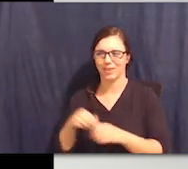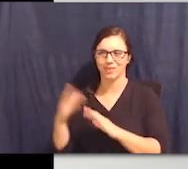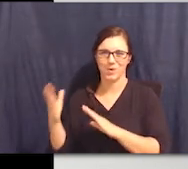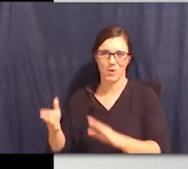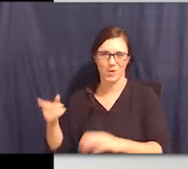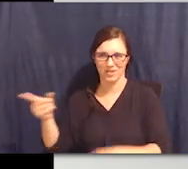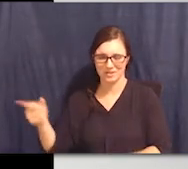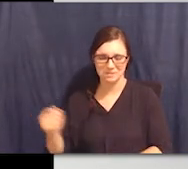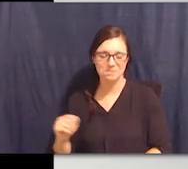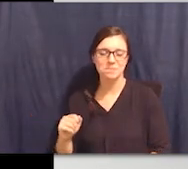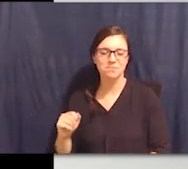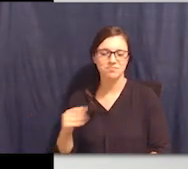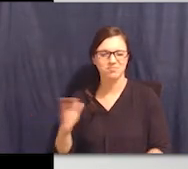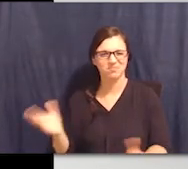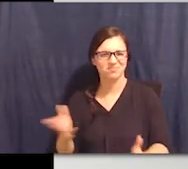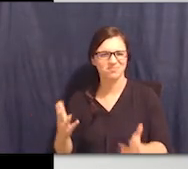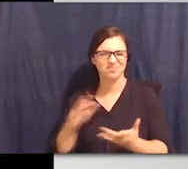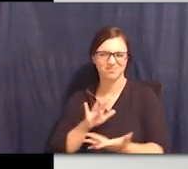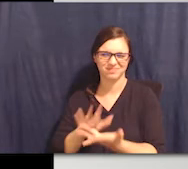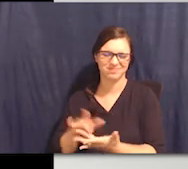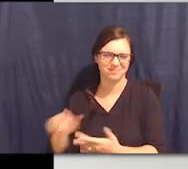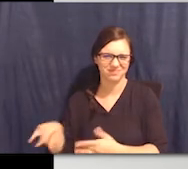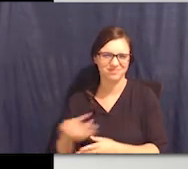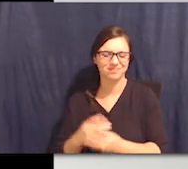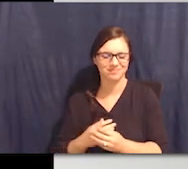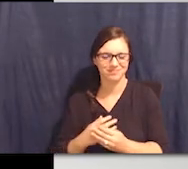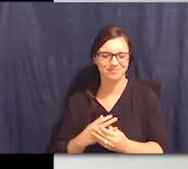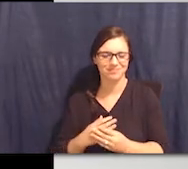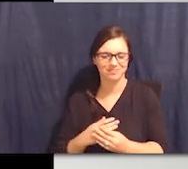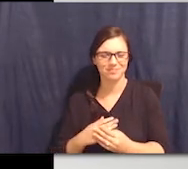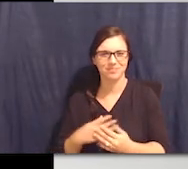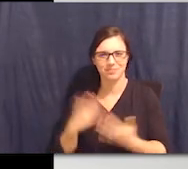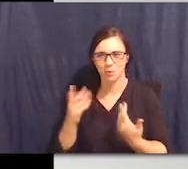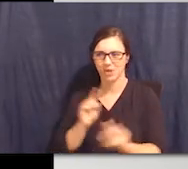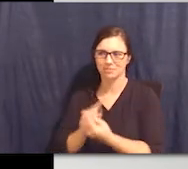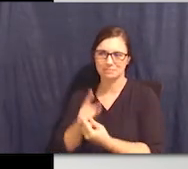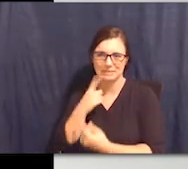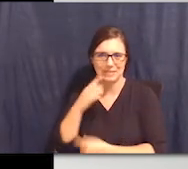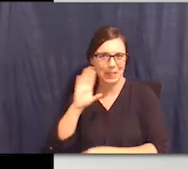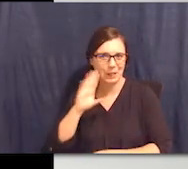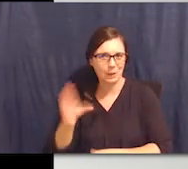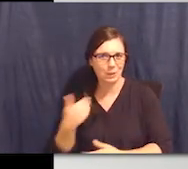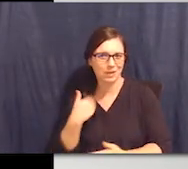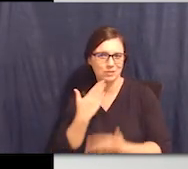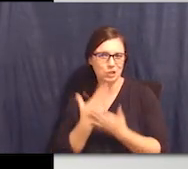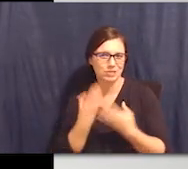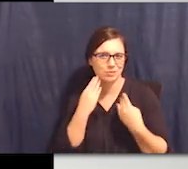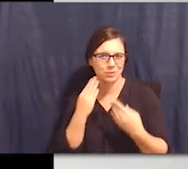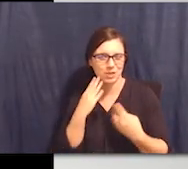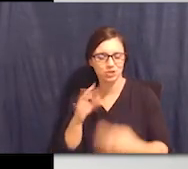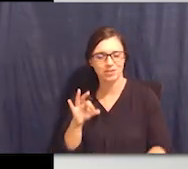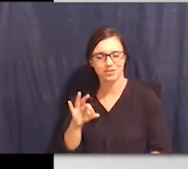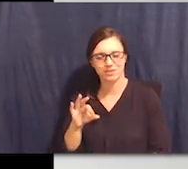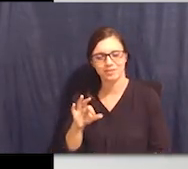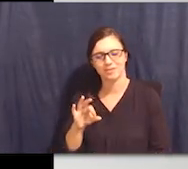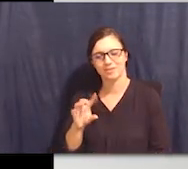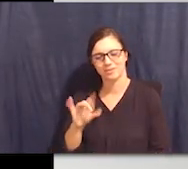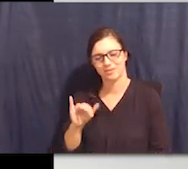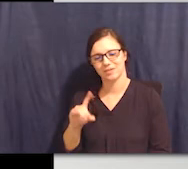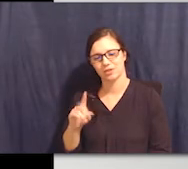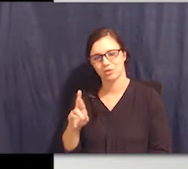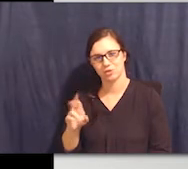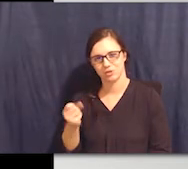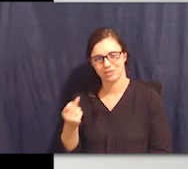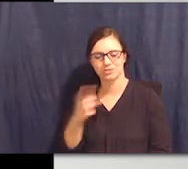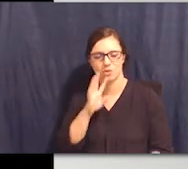hall. I encourage you to reach out to them. Go stop by if you can. They have some good information. Fiddlers, of course, we talked about